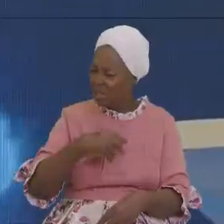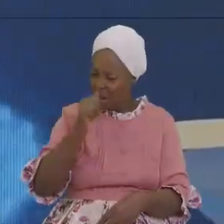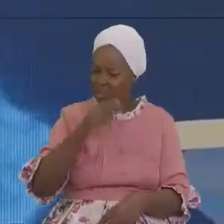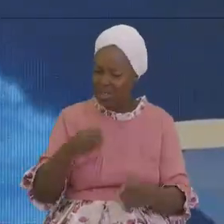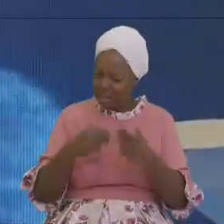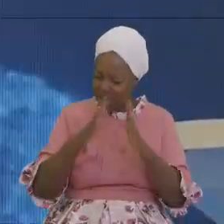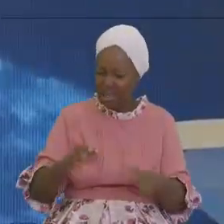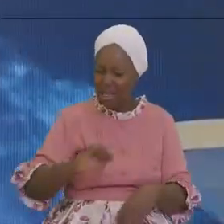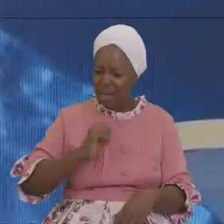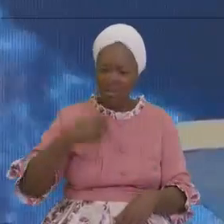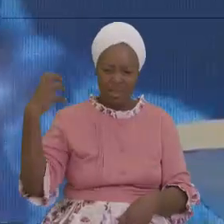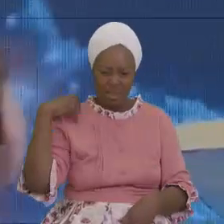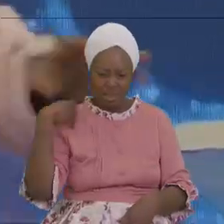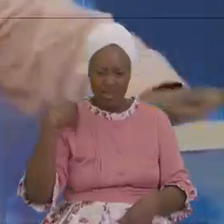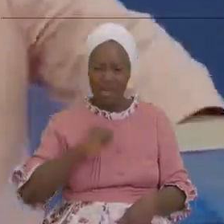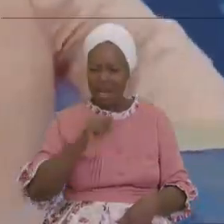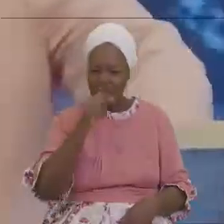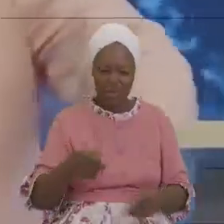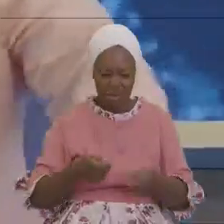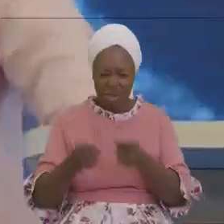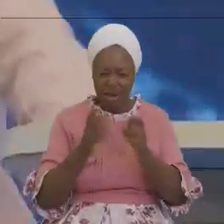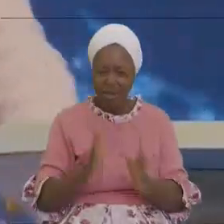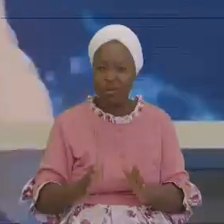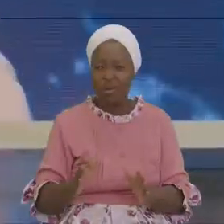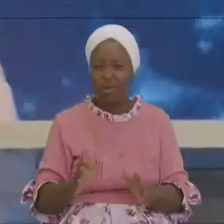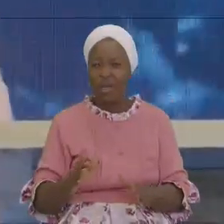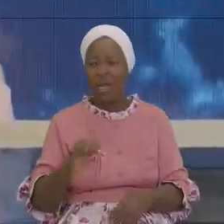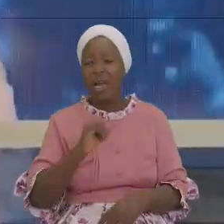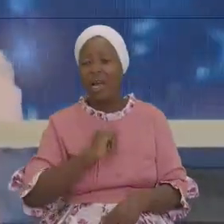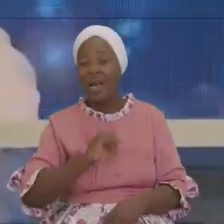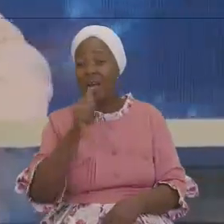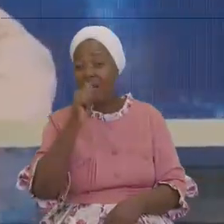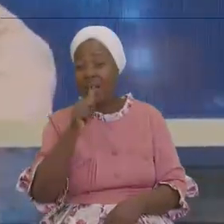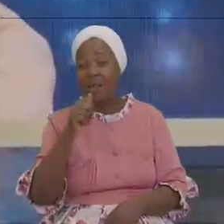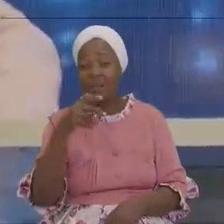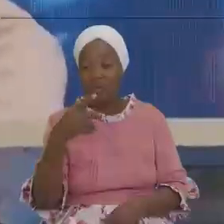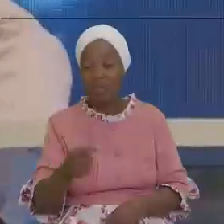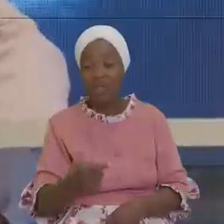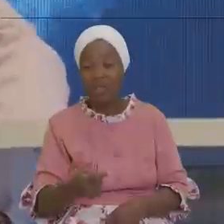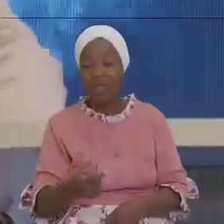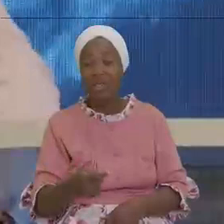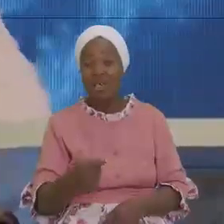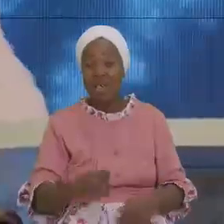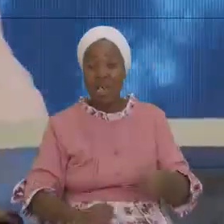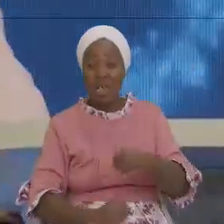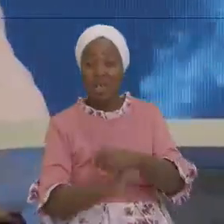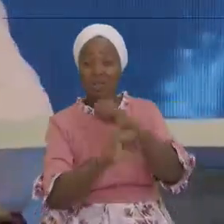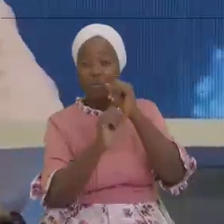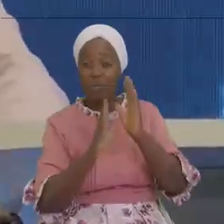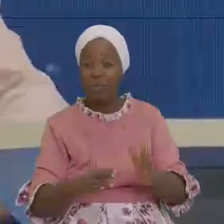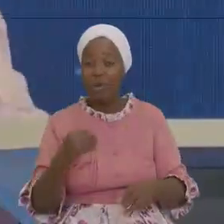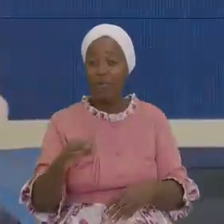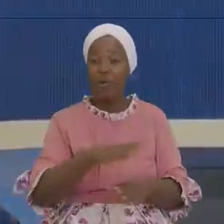chief, I'm the director, I am the sponsor of those bad people.